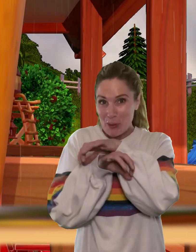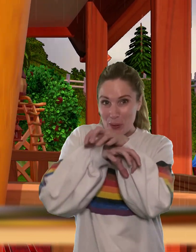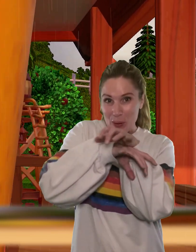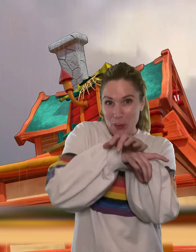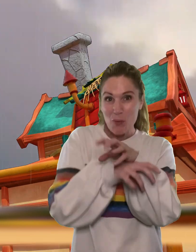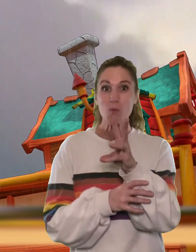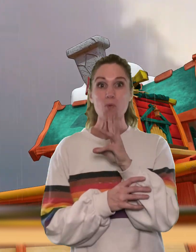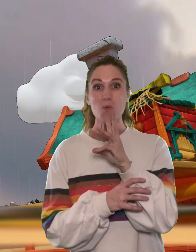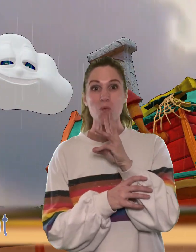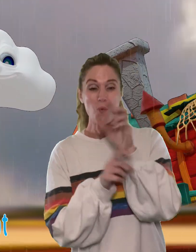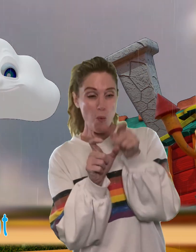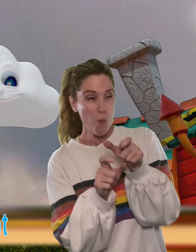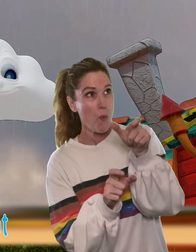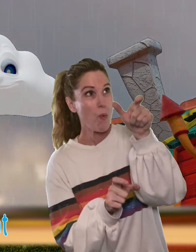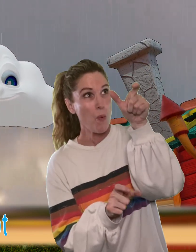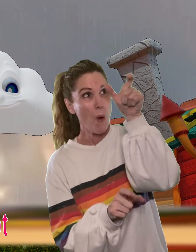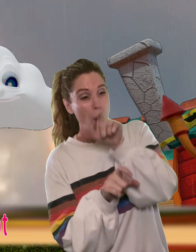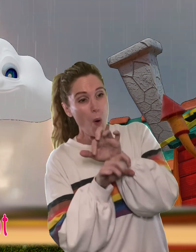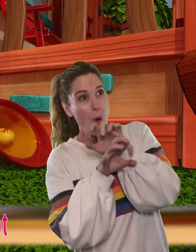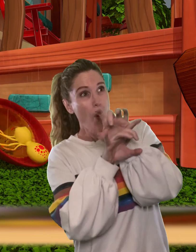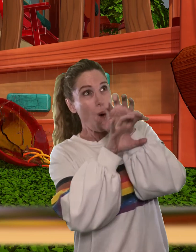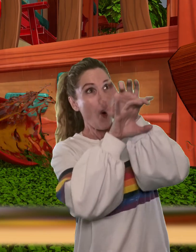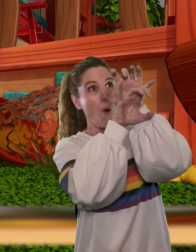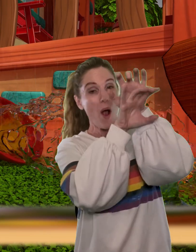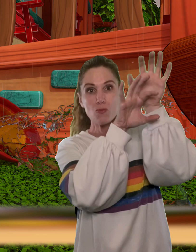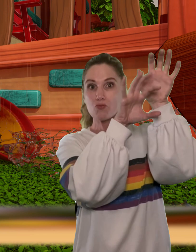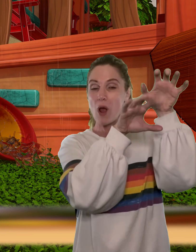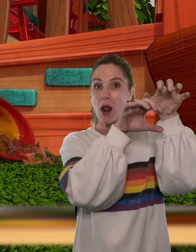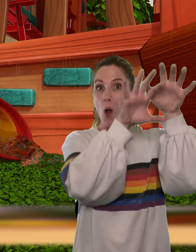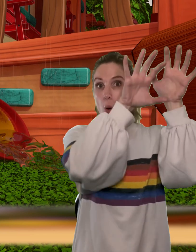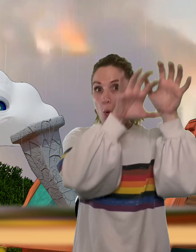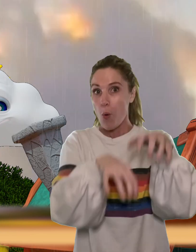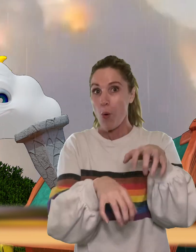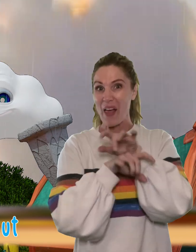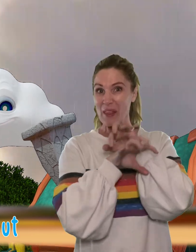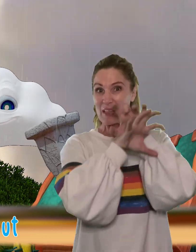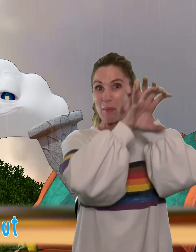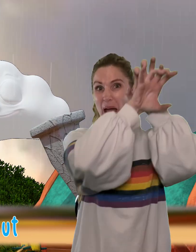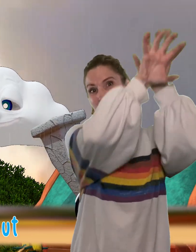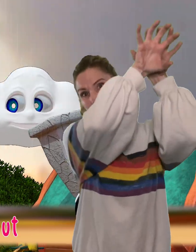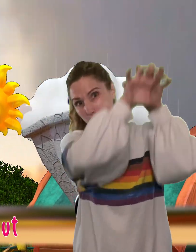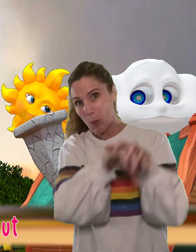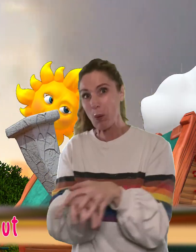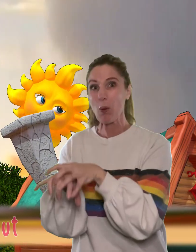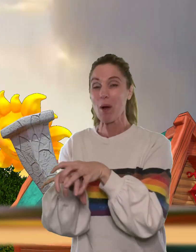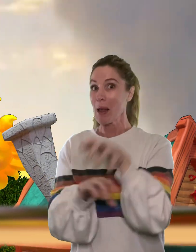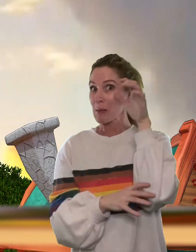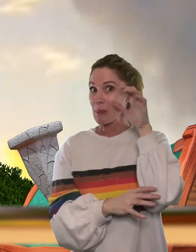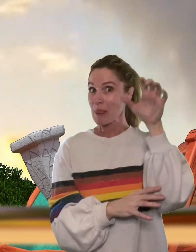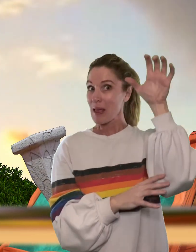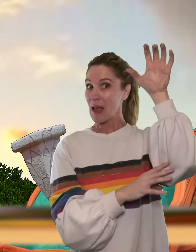The incy wincy spider climbed up the water spout. Down came the rain and washed the spider